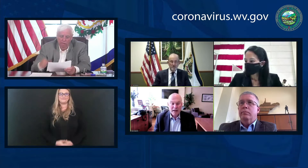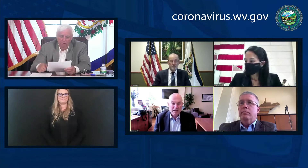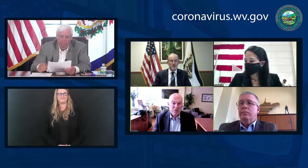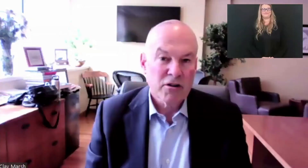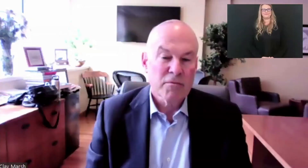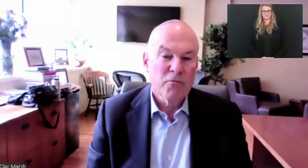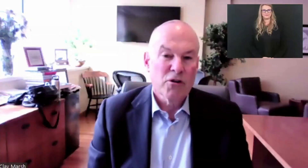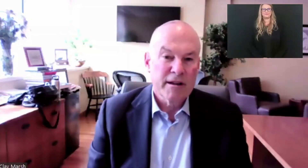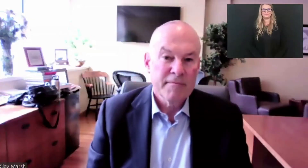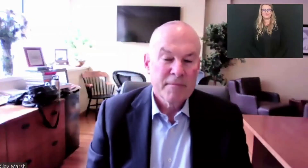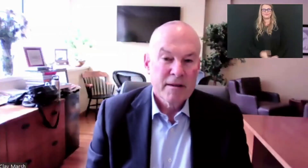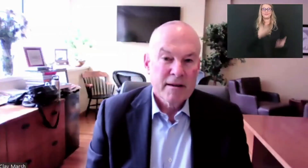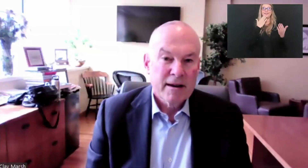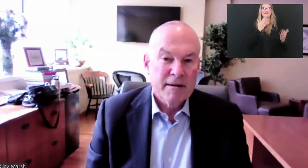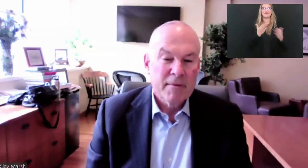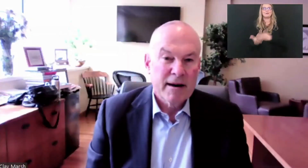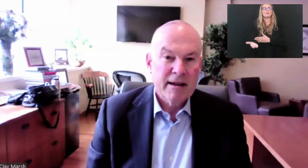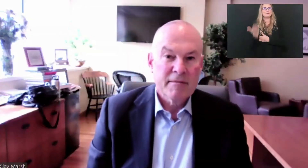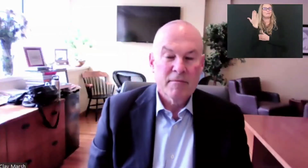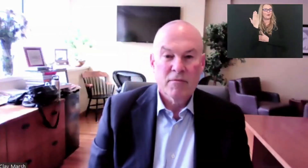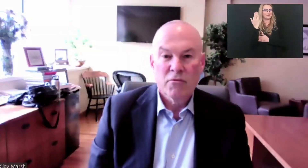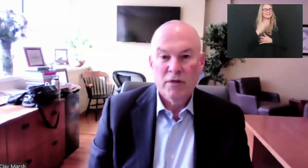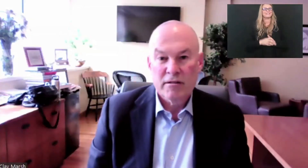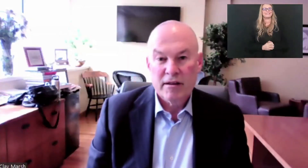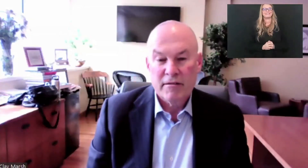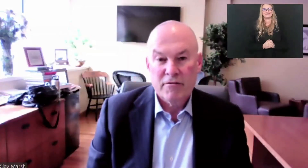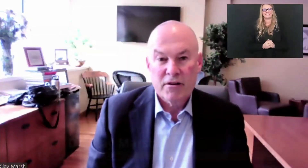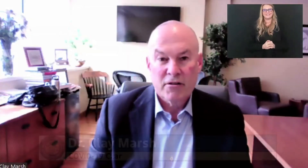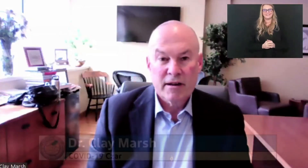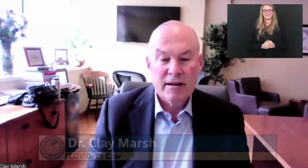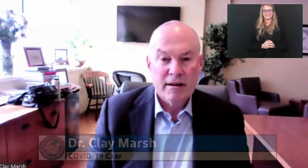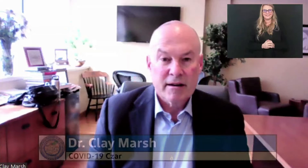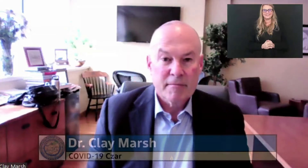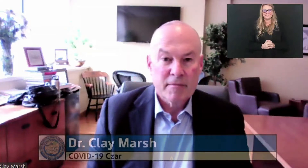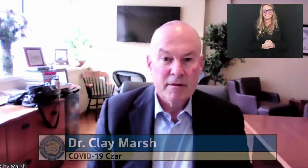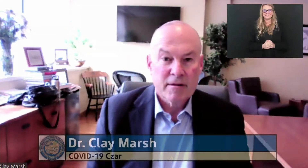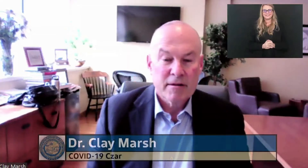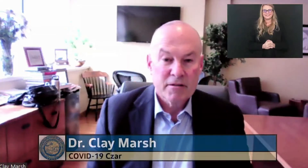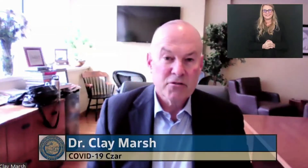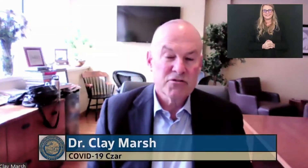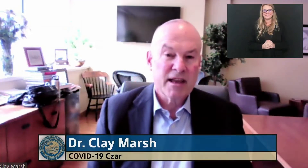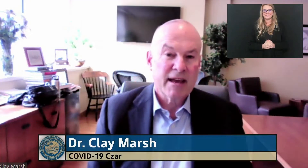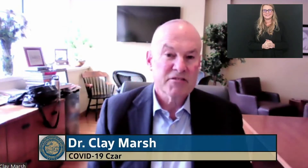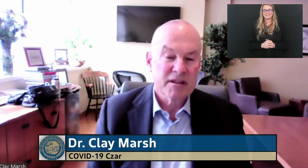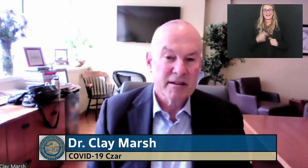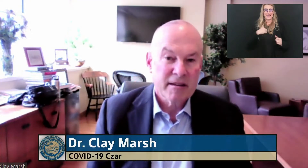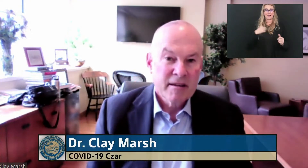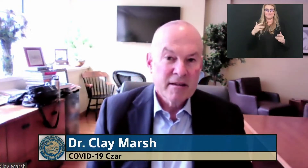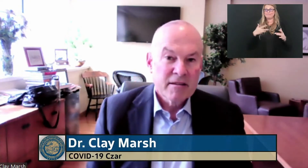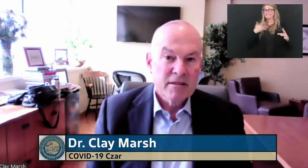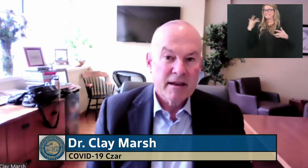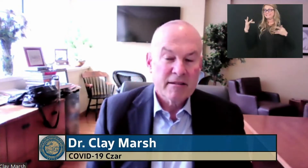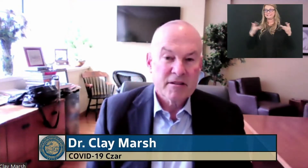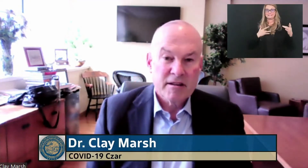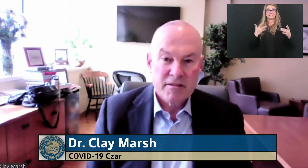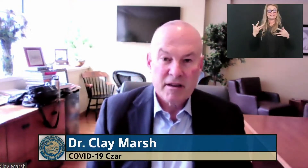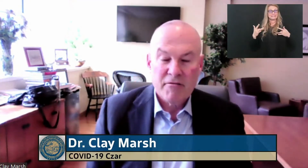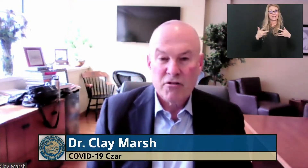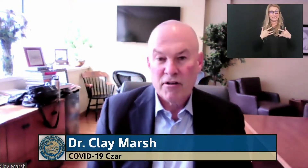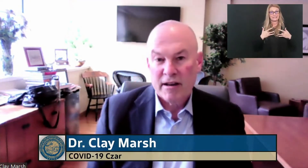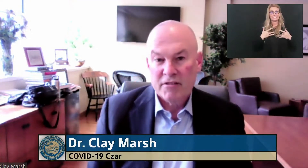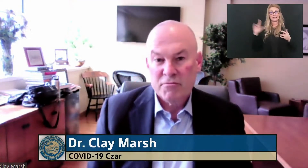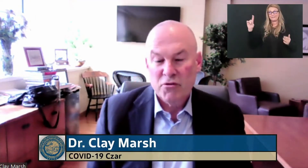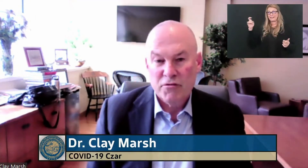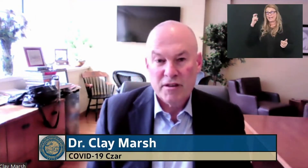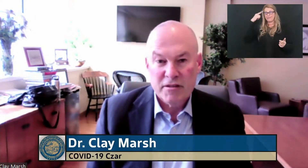Well, thank you and good morning. I am really very enthusiastic that the